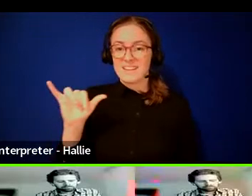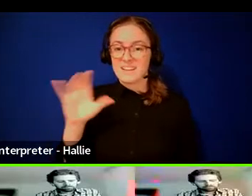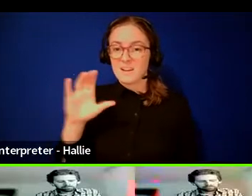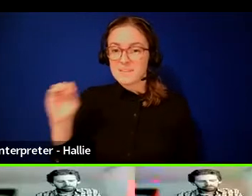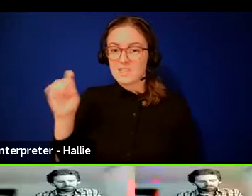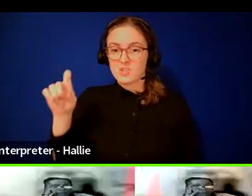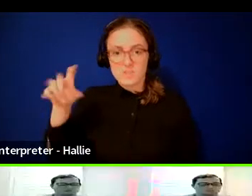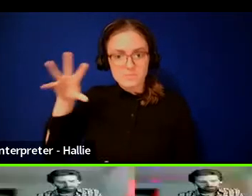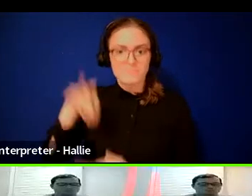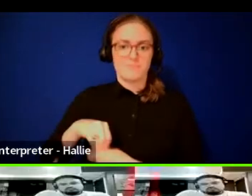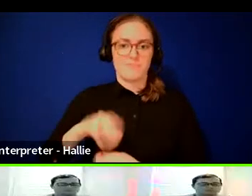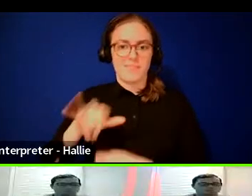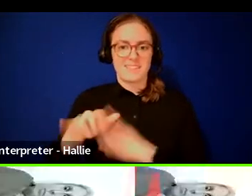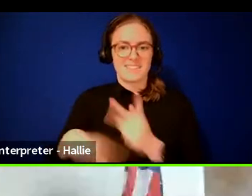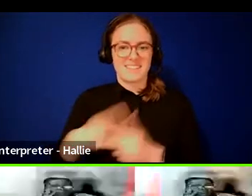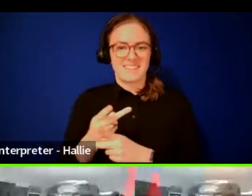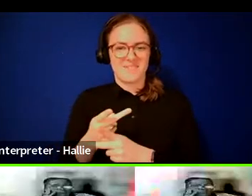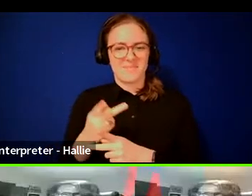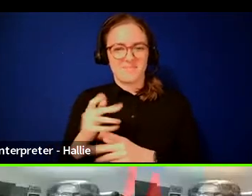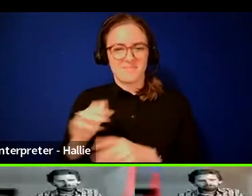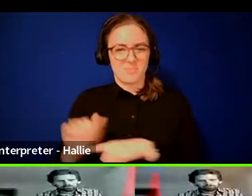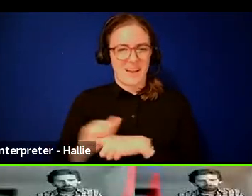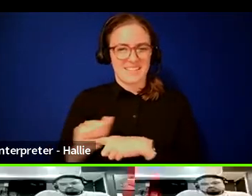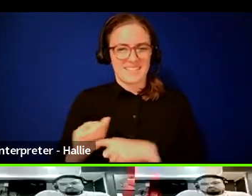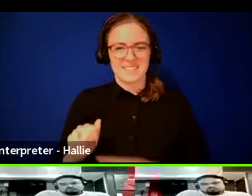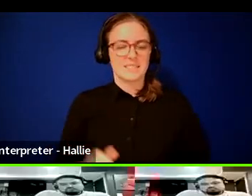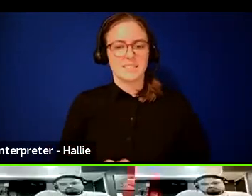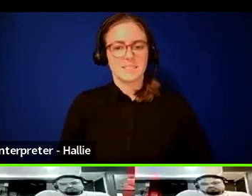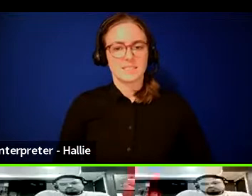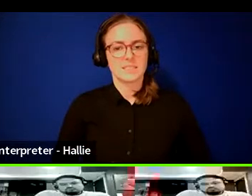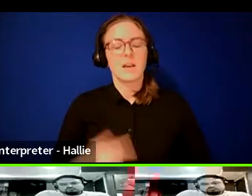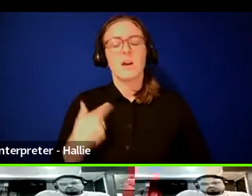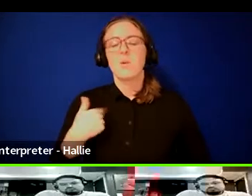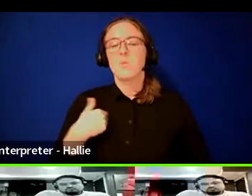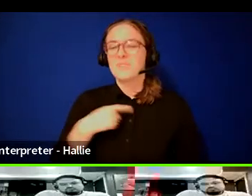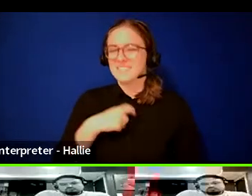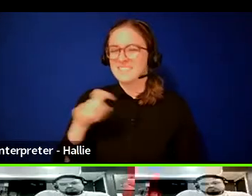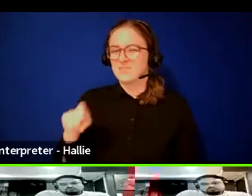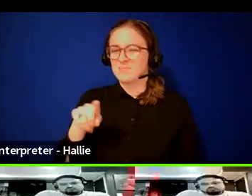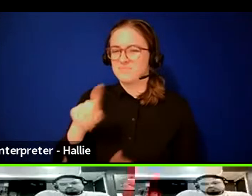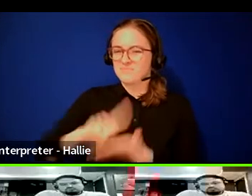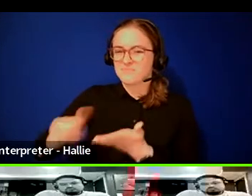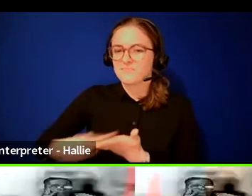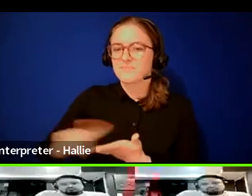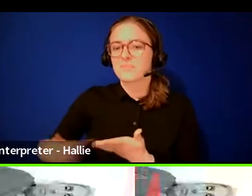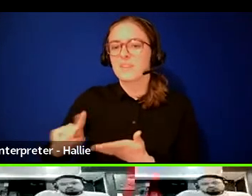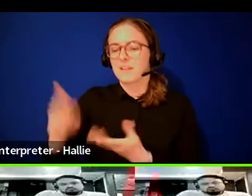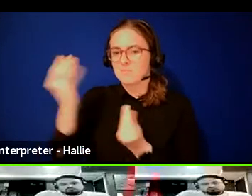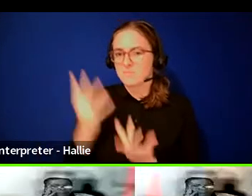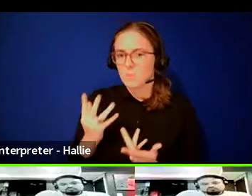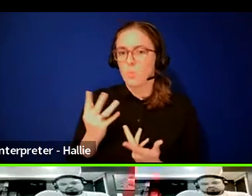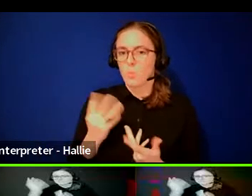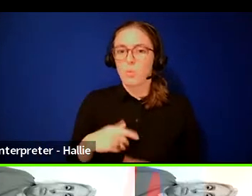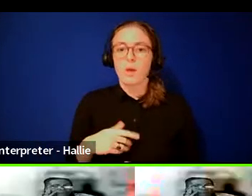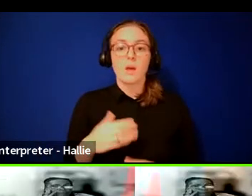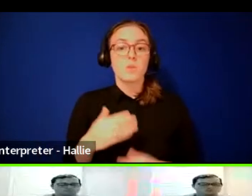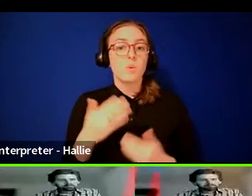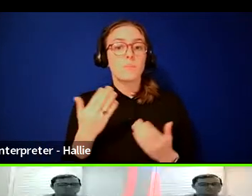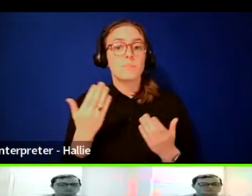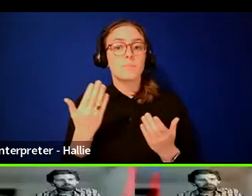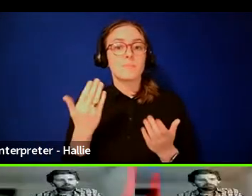practice. And certainly I would like to ask that you take a look at it and follow up with us. So again, I'm so happy that you were able to join us this